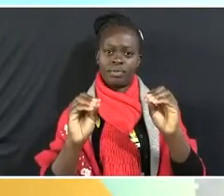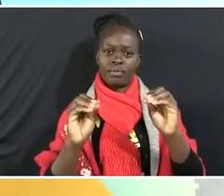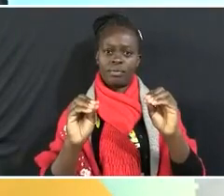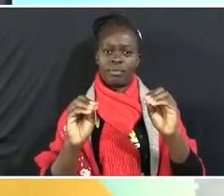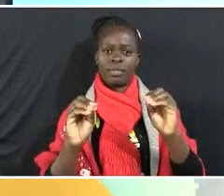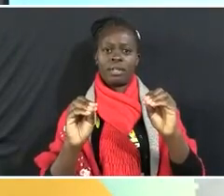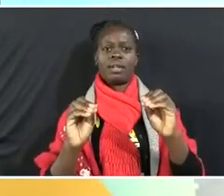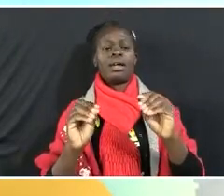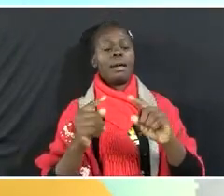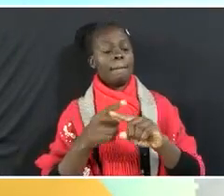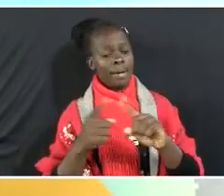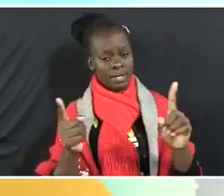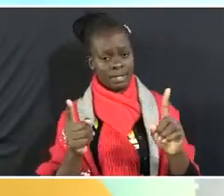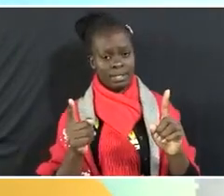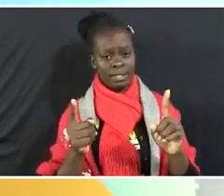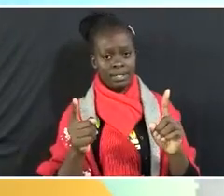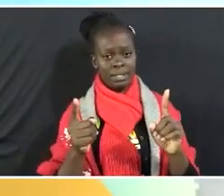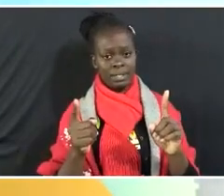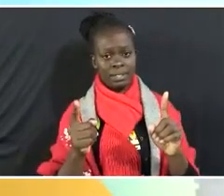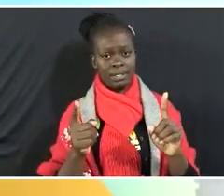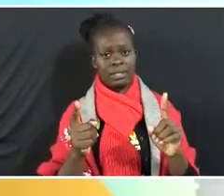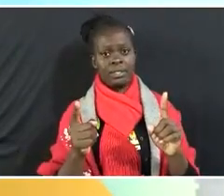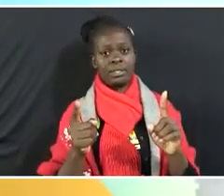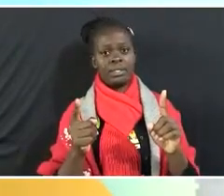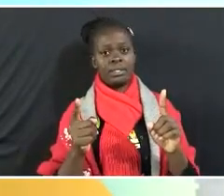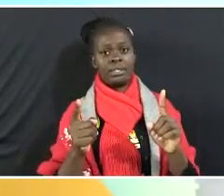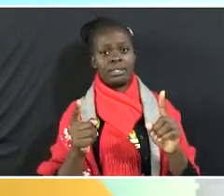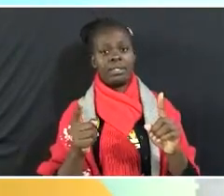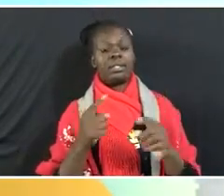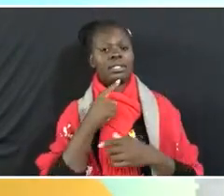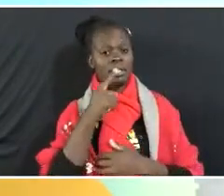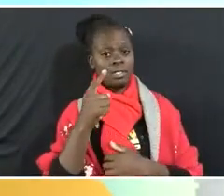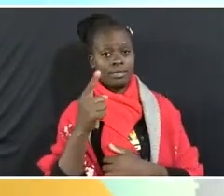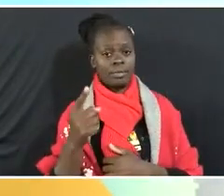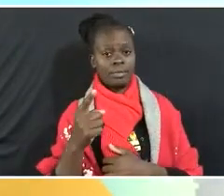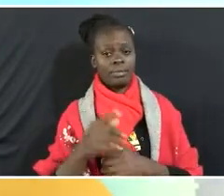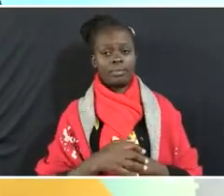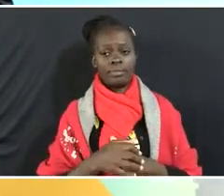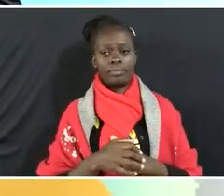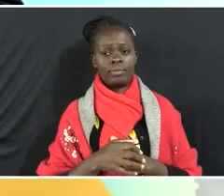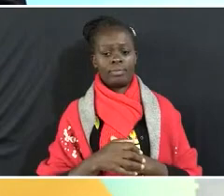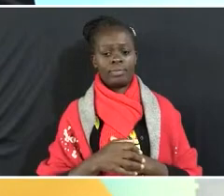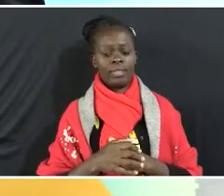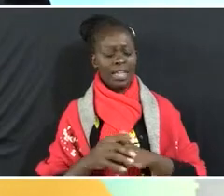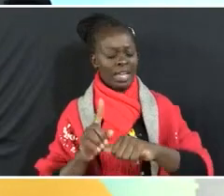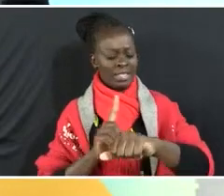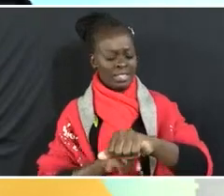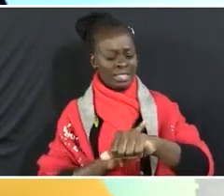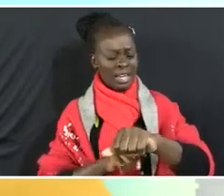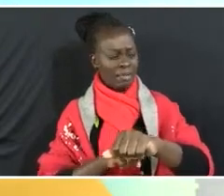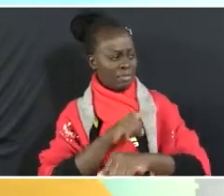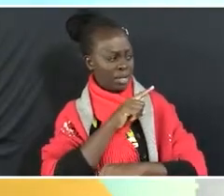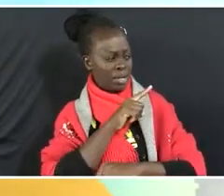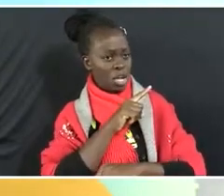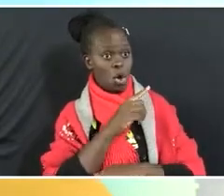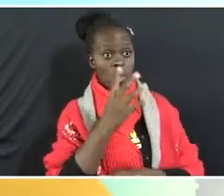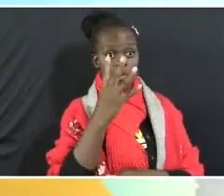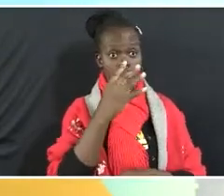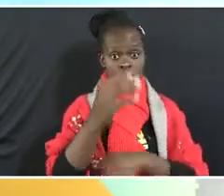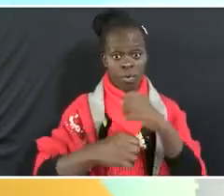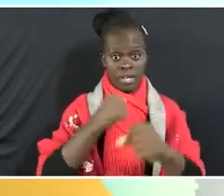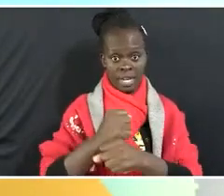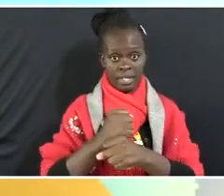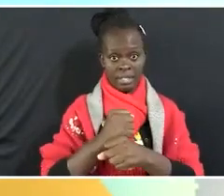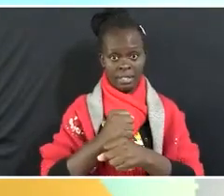The poet wrote, and I quote, "When I was 4 years old,